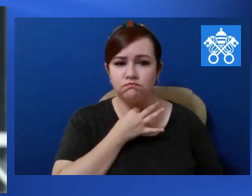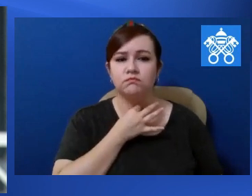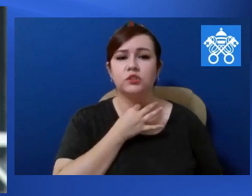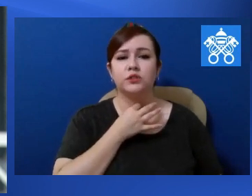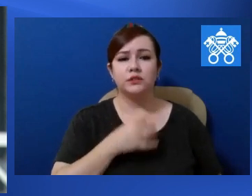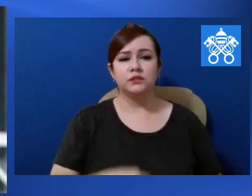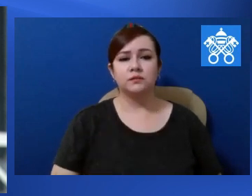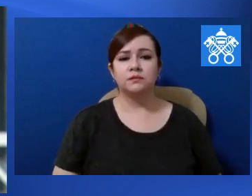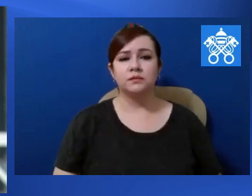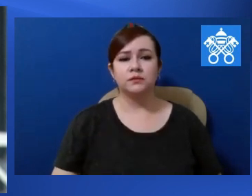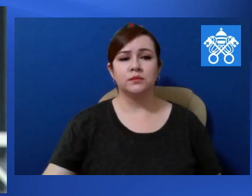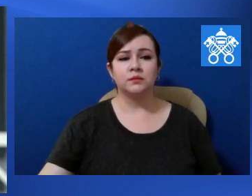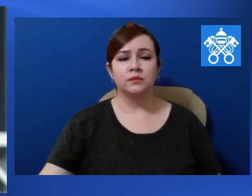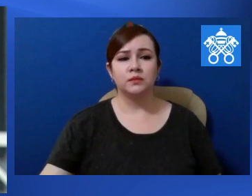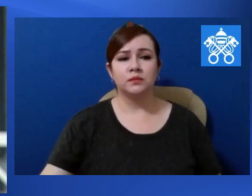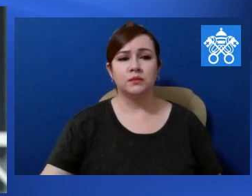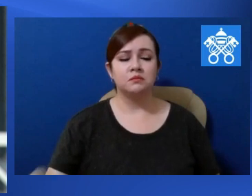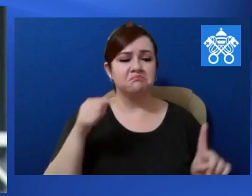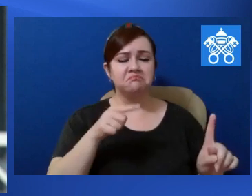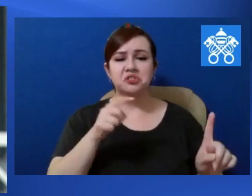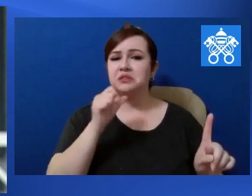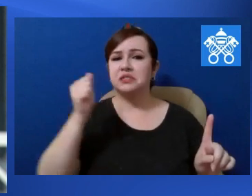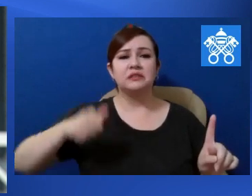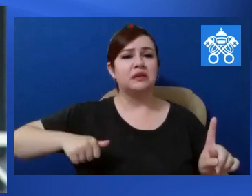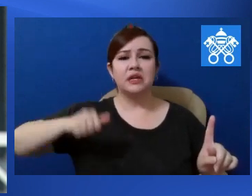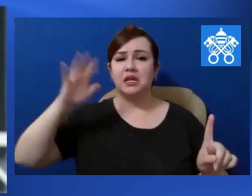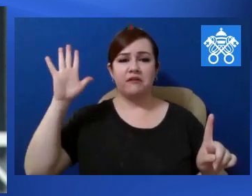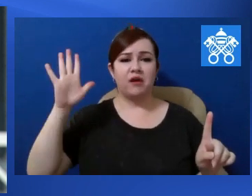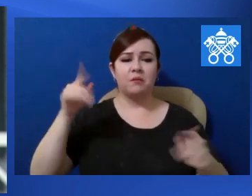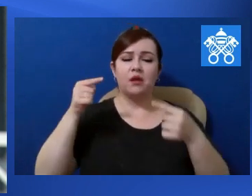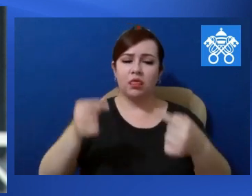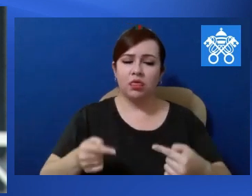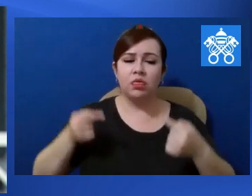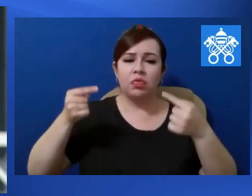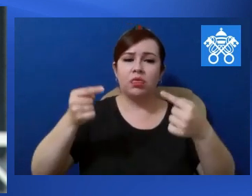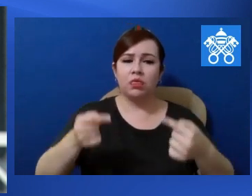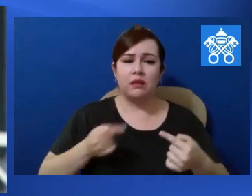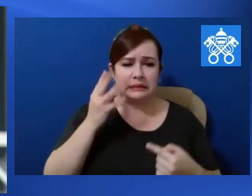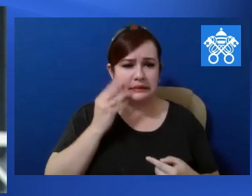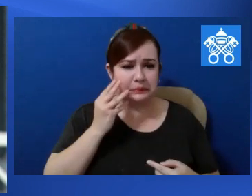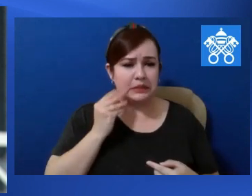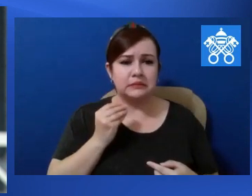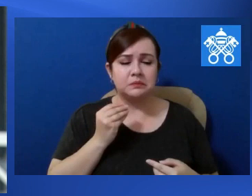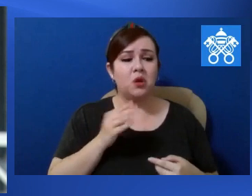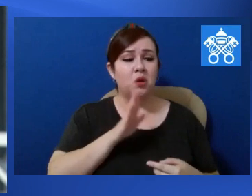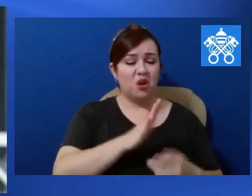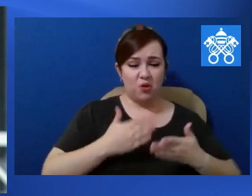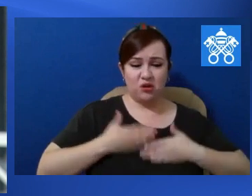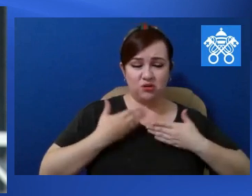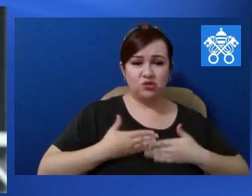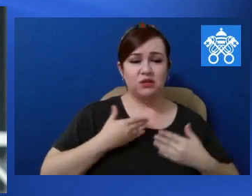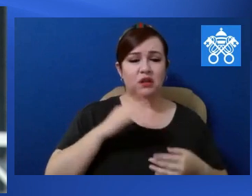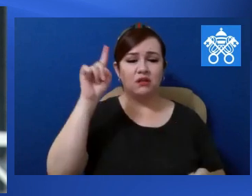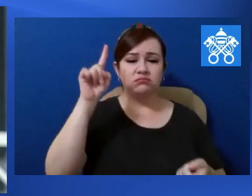to Australia from Scotland. As a young girl, she felt called by God to serve Him and